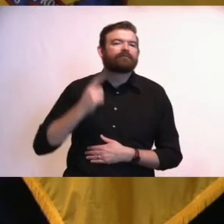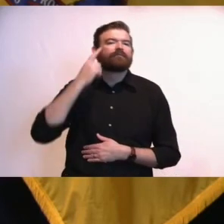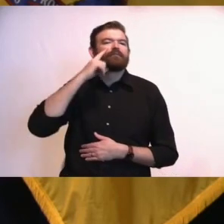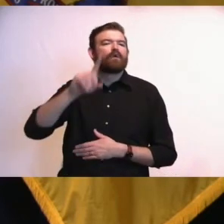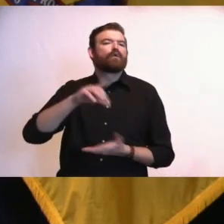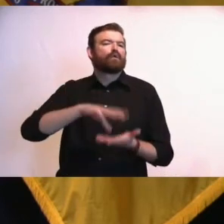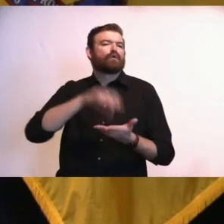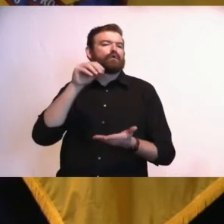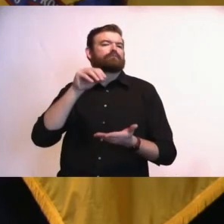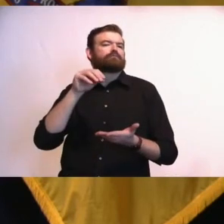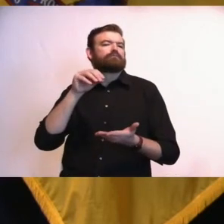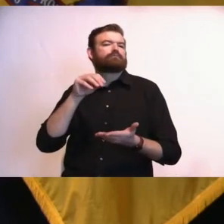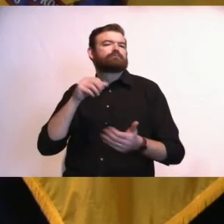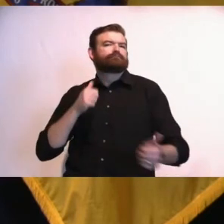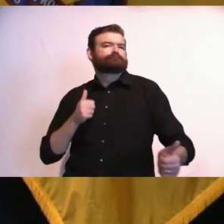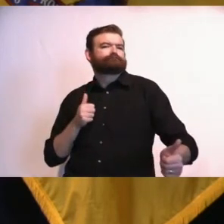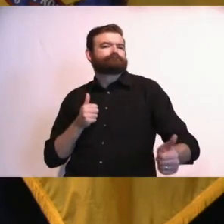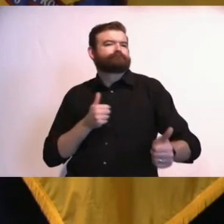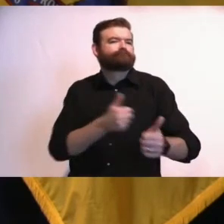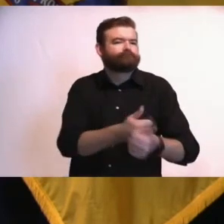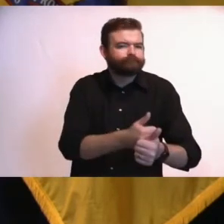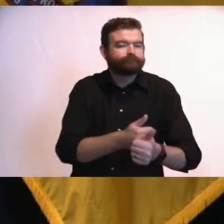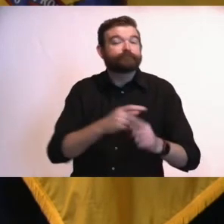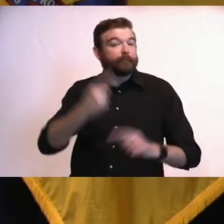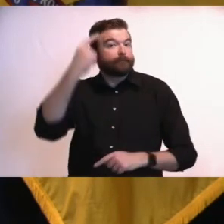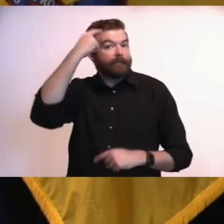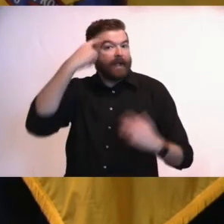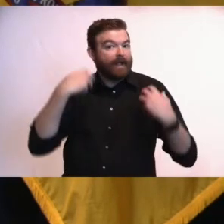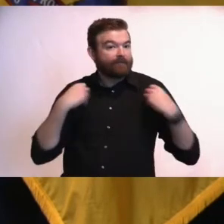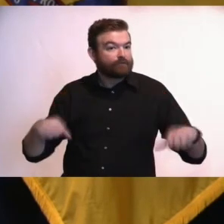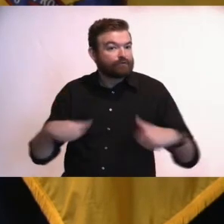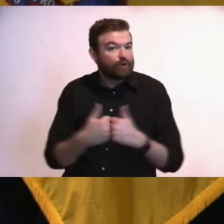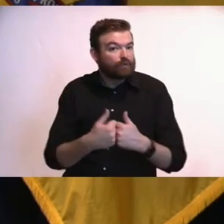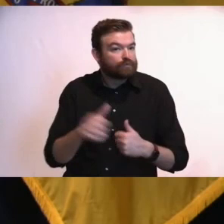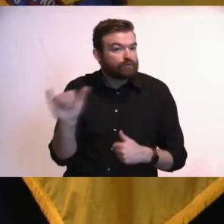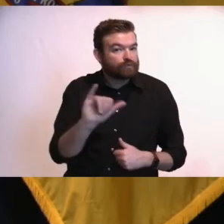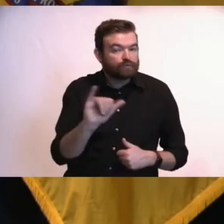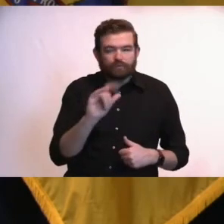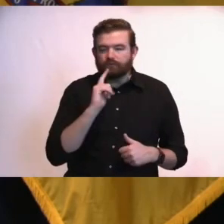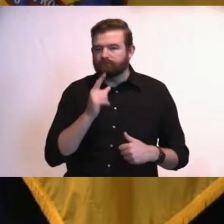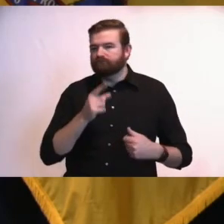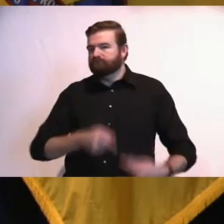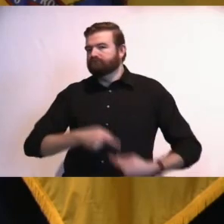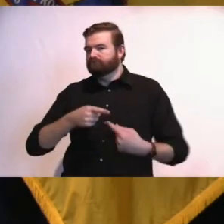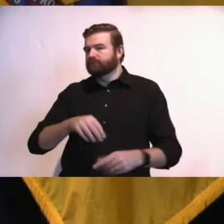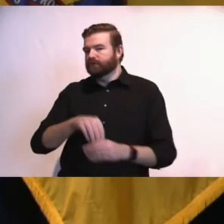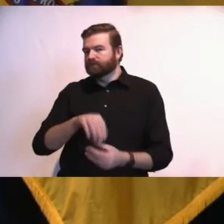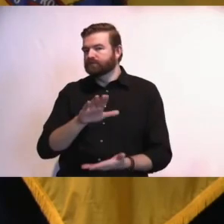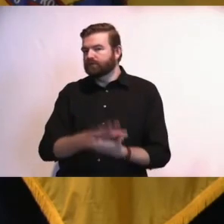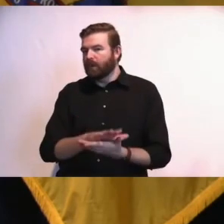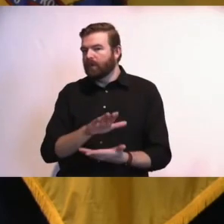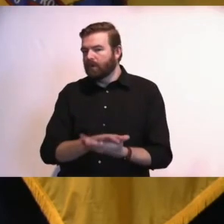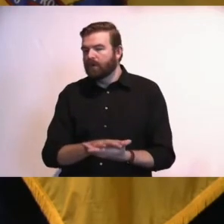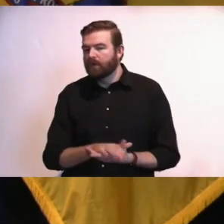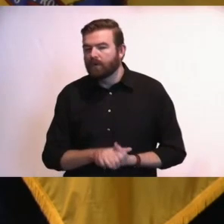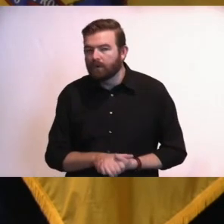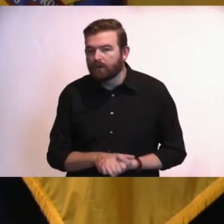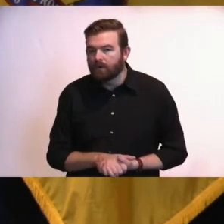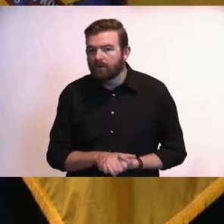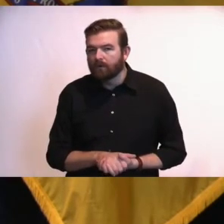health challenges, which have been overwhelming since the beginning of this pandemic. And so